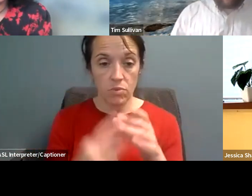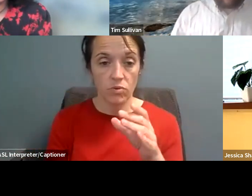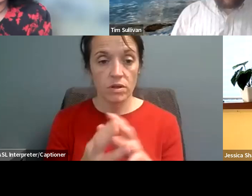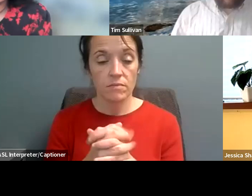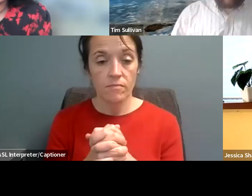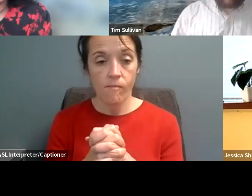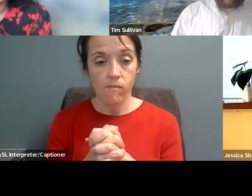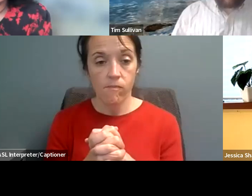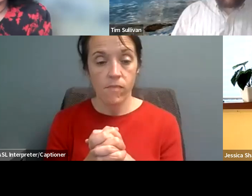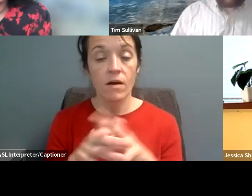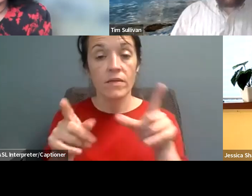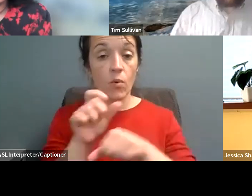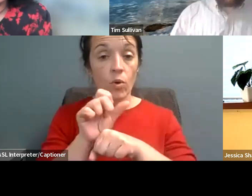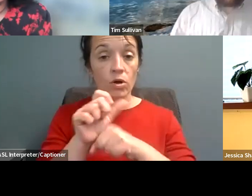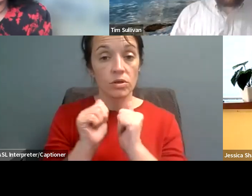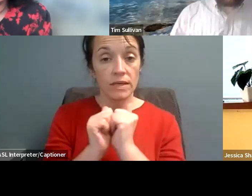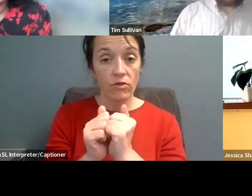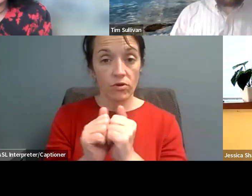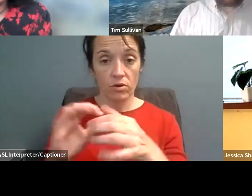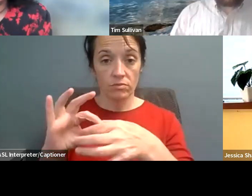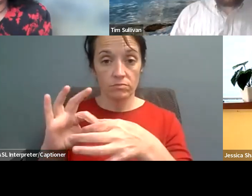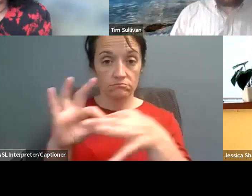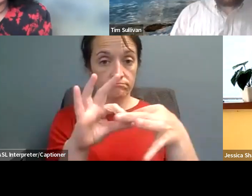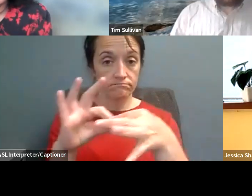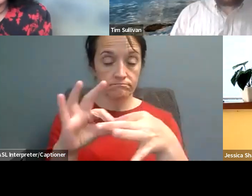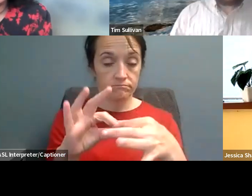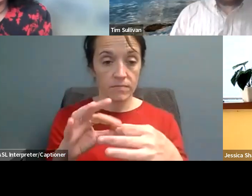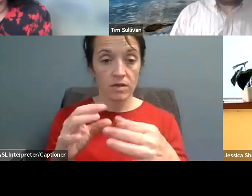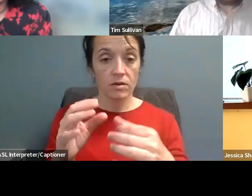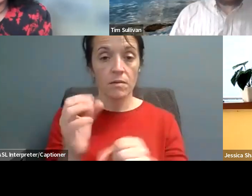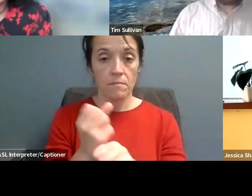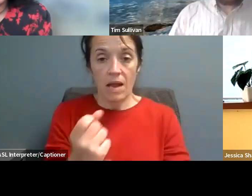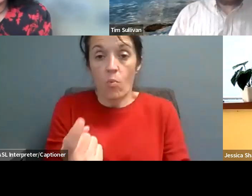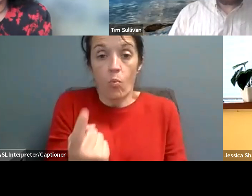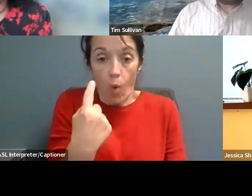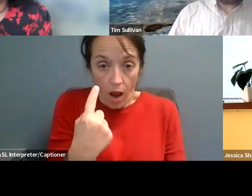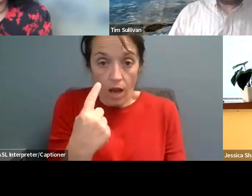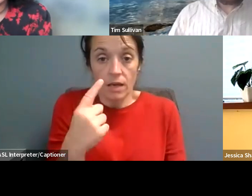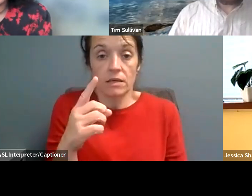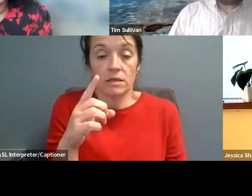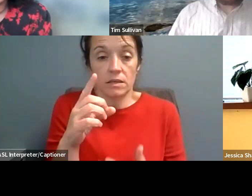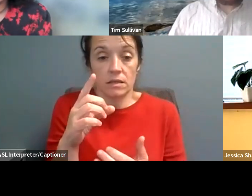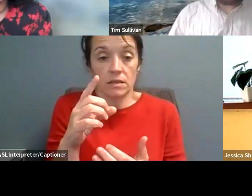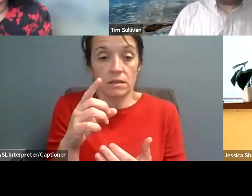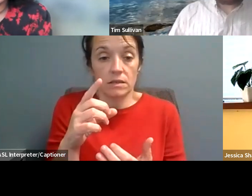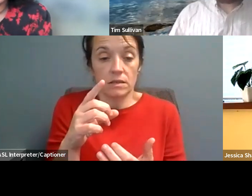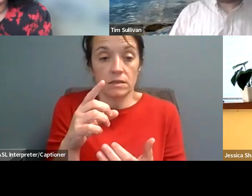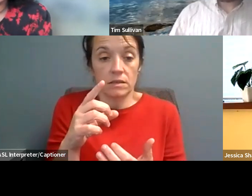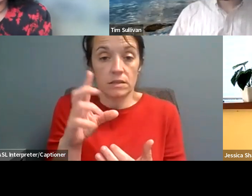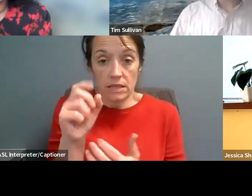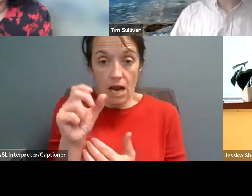they worked together. It was clear that they worked together to produce a single document, so a single plan of work. I thought that they did a